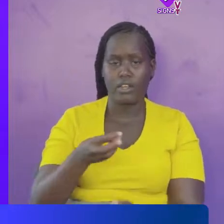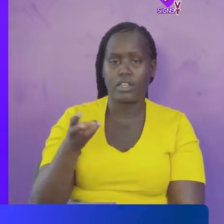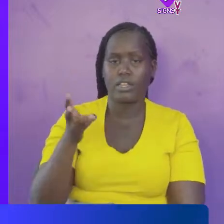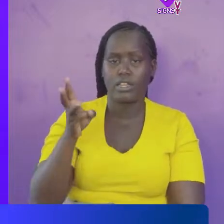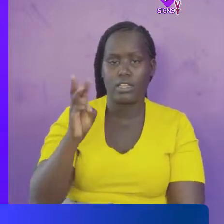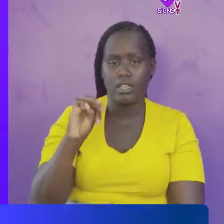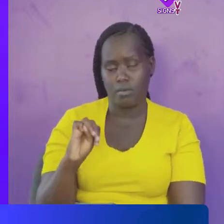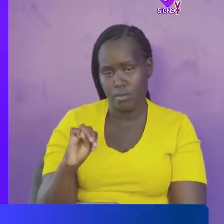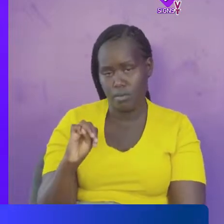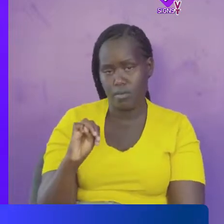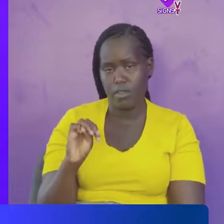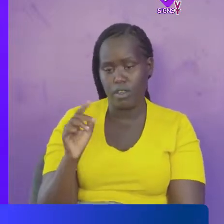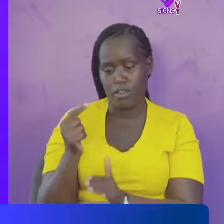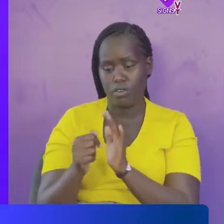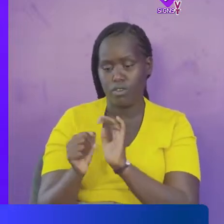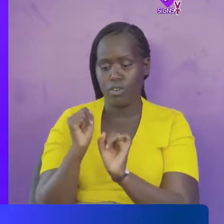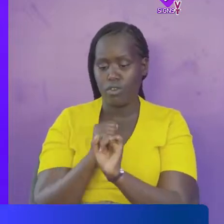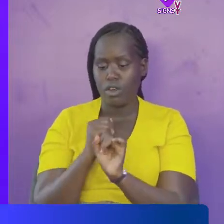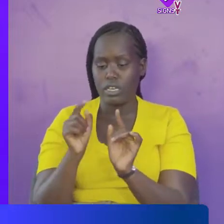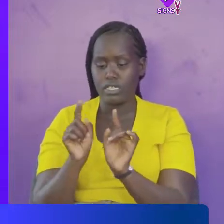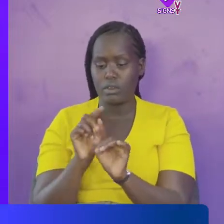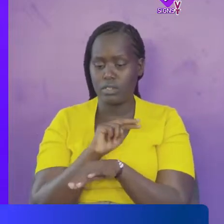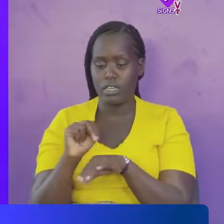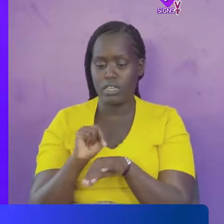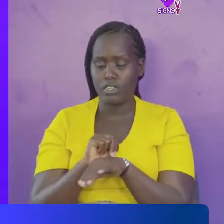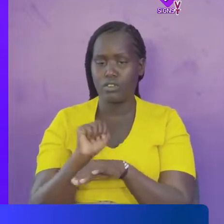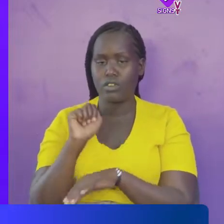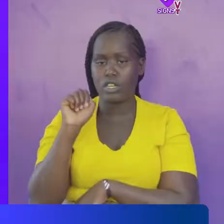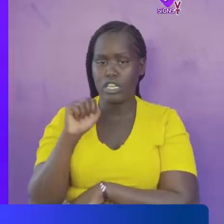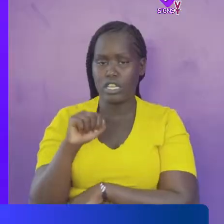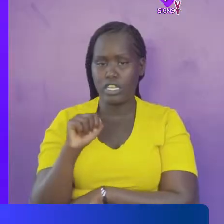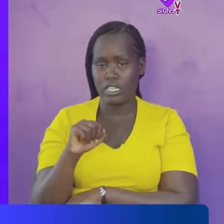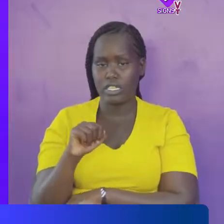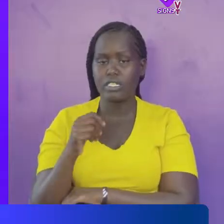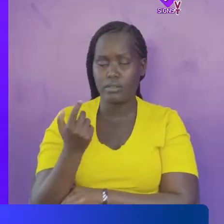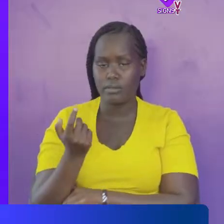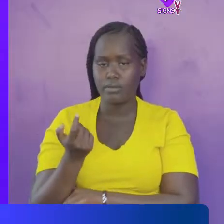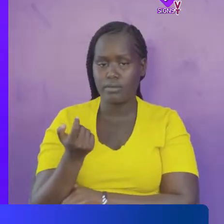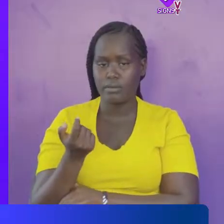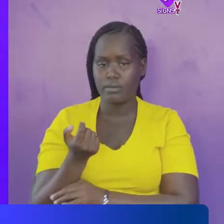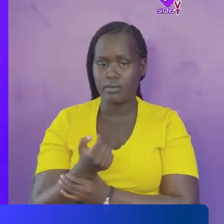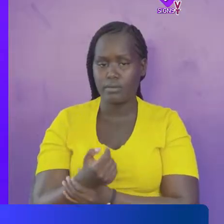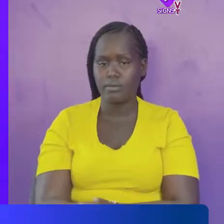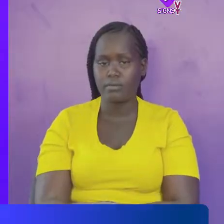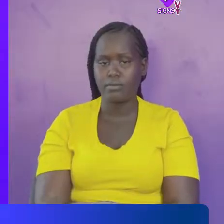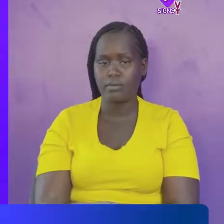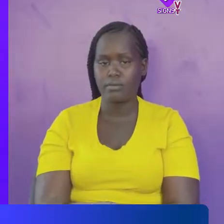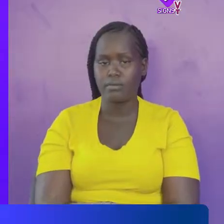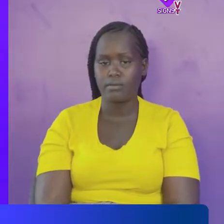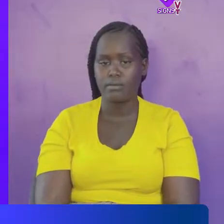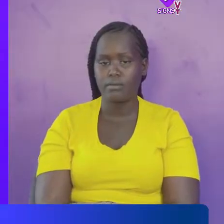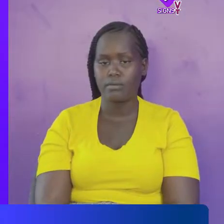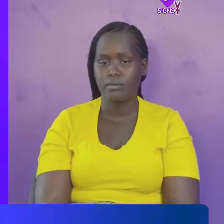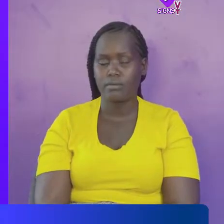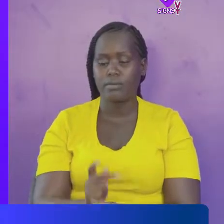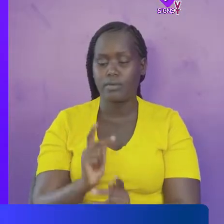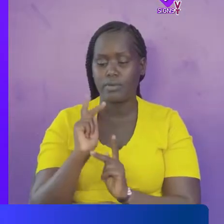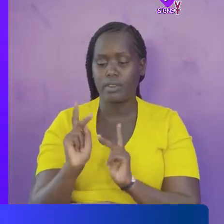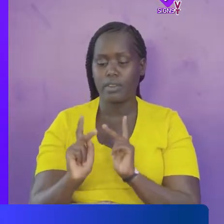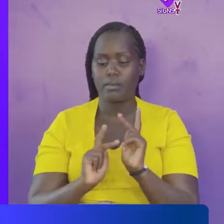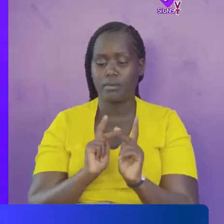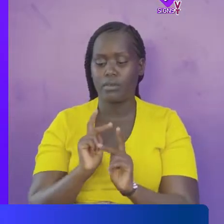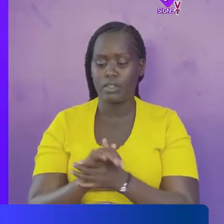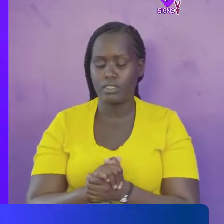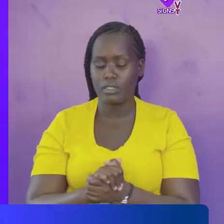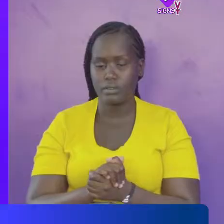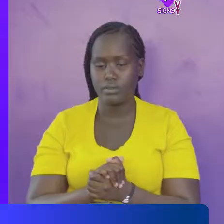is that we are doing as a nation. Yeah. I think together we shall forge as one in progress. Otherwise,